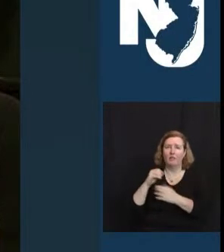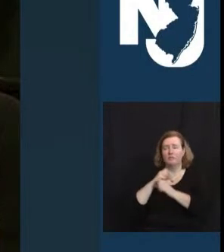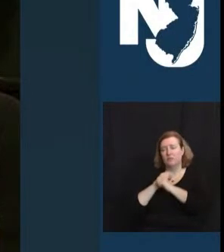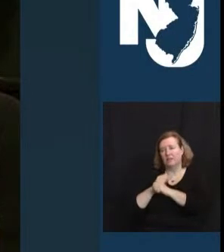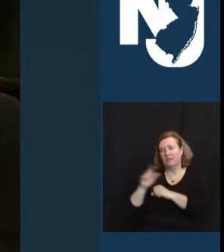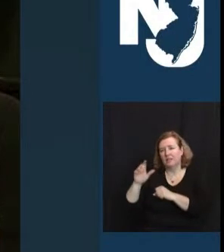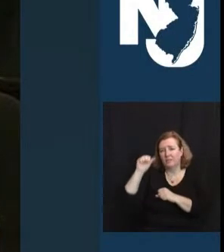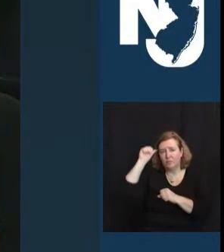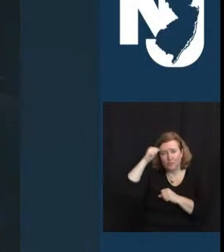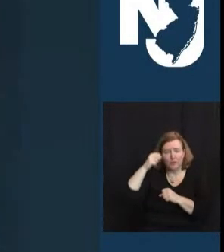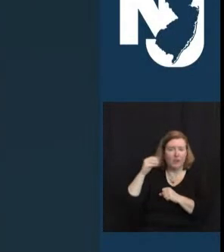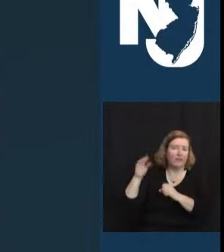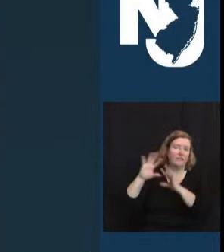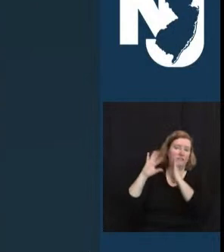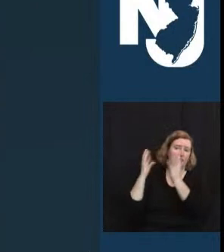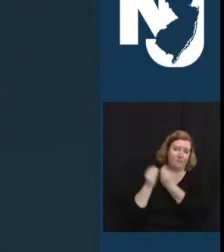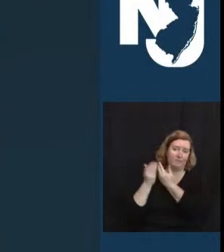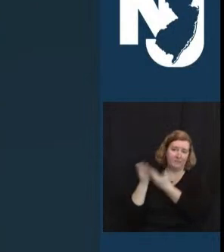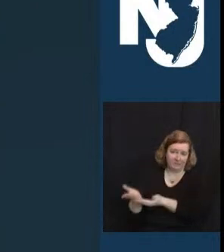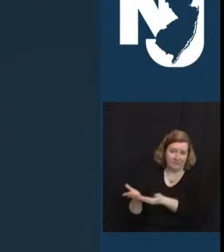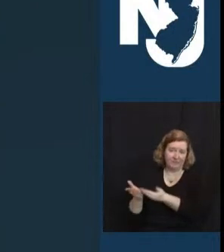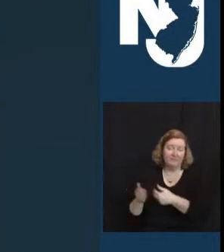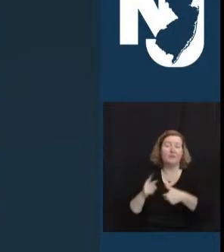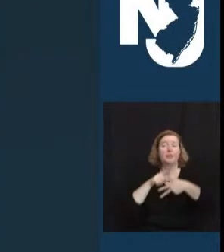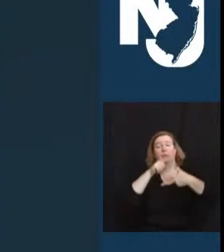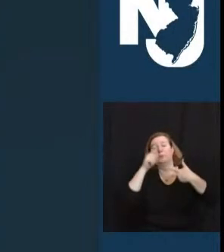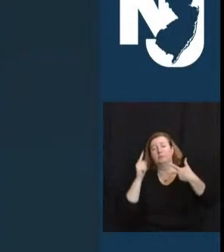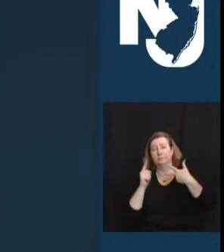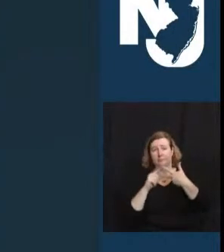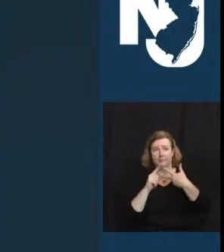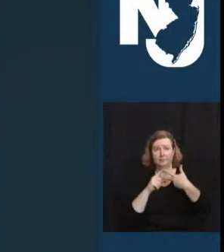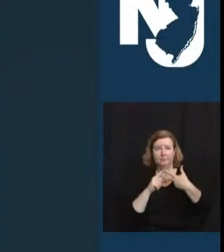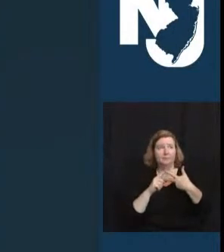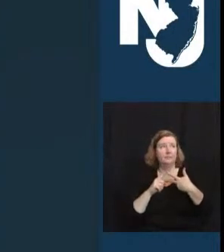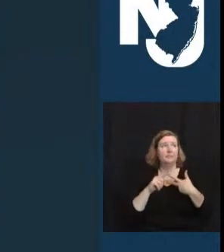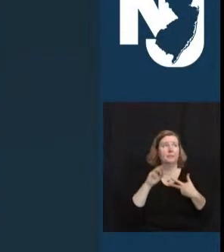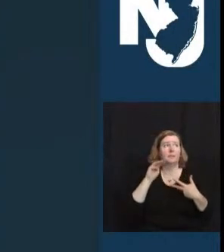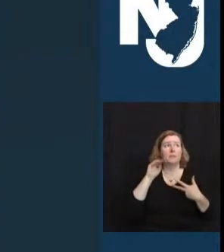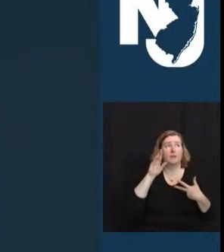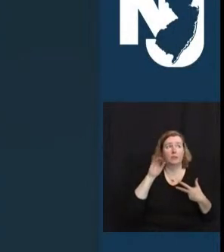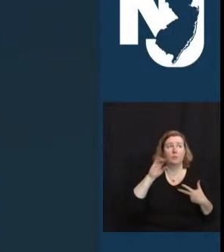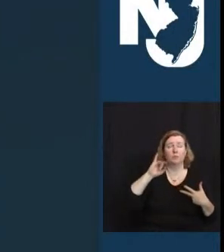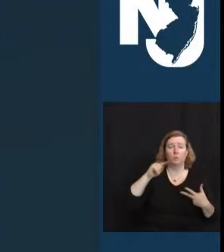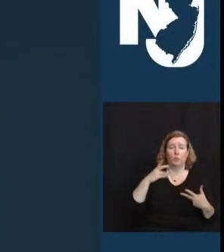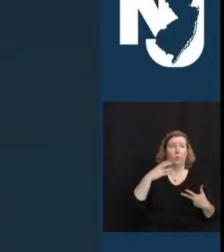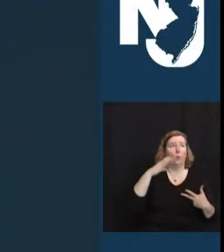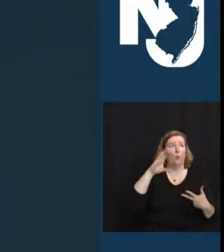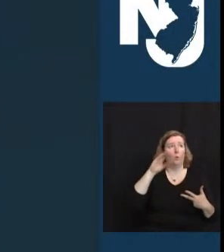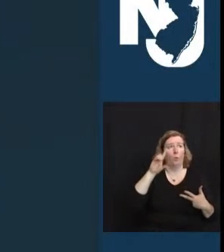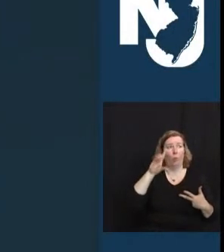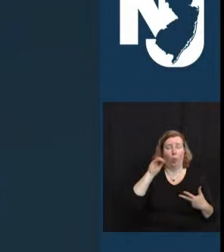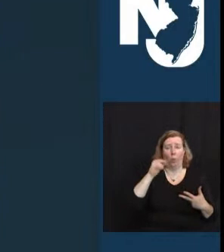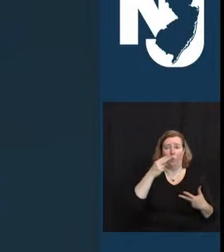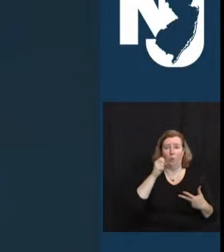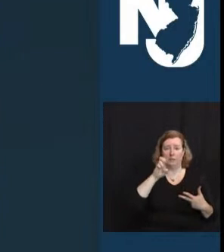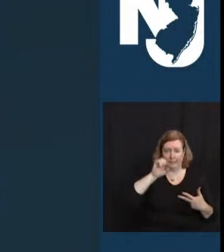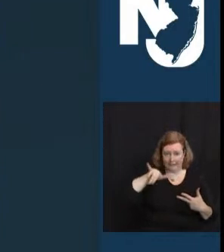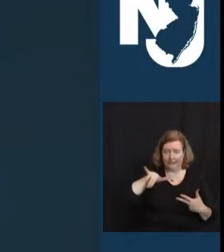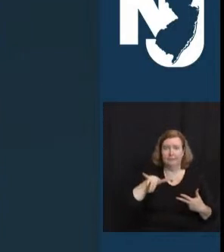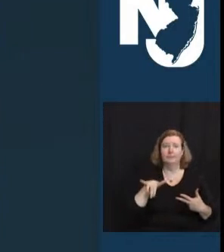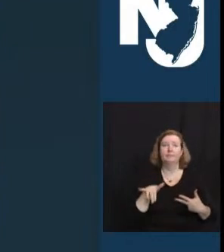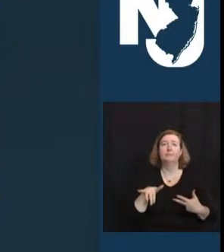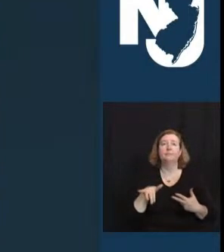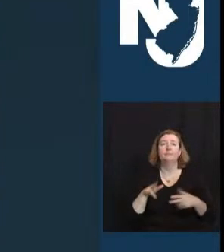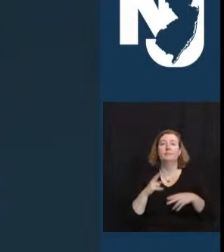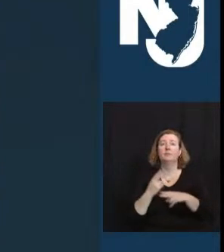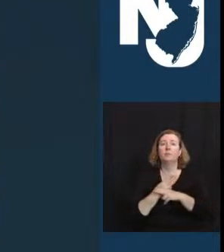family. Next up, we recall Mary Judith Clausey. By the way, she went by Judy.